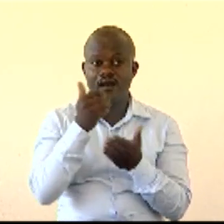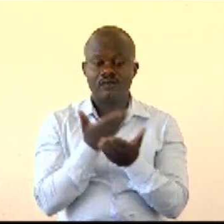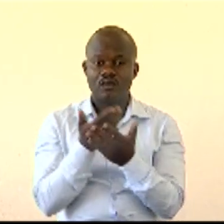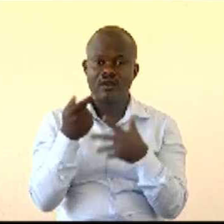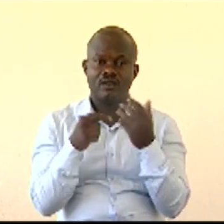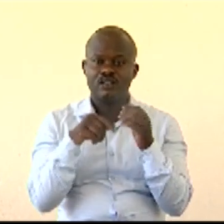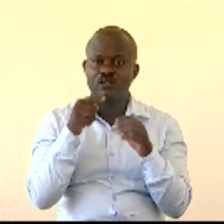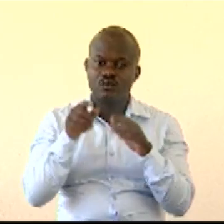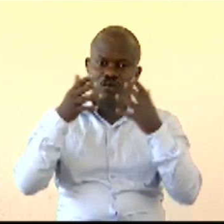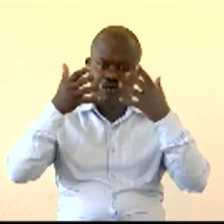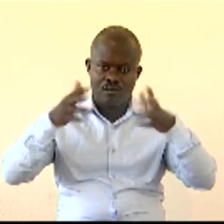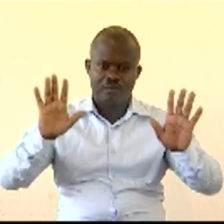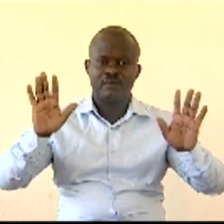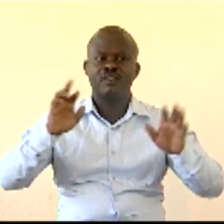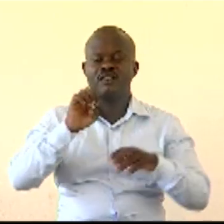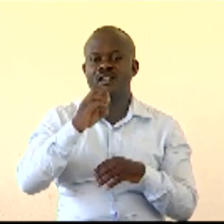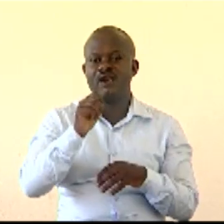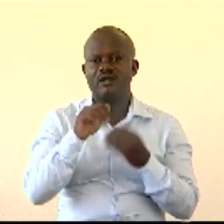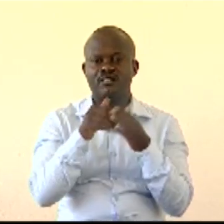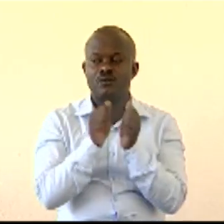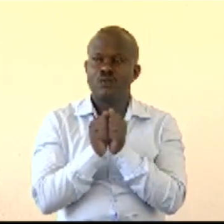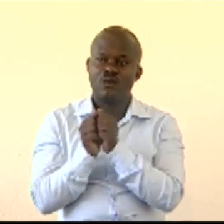to completely react with